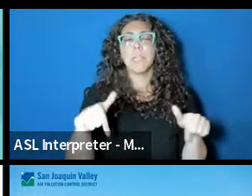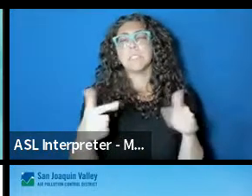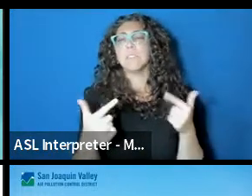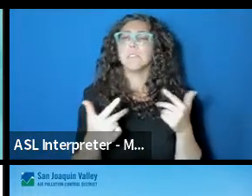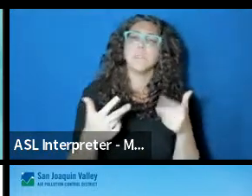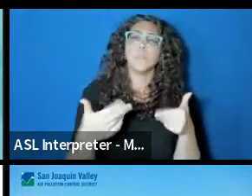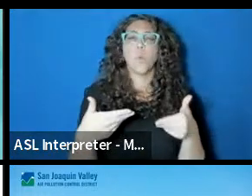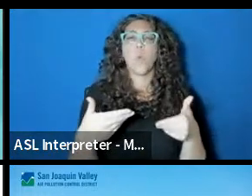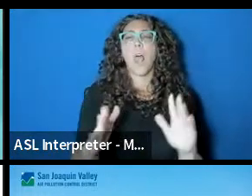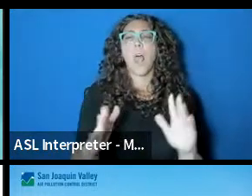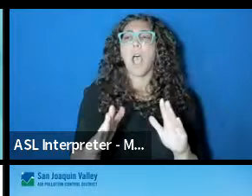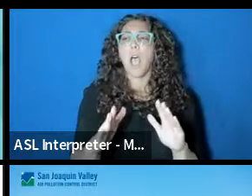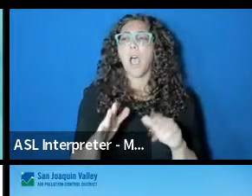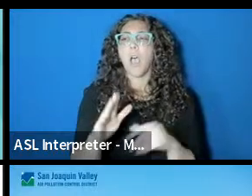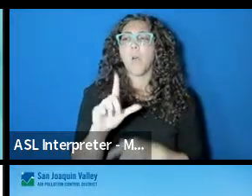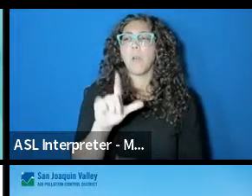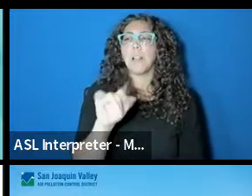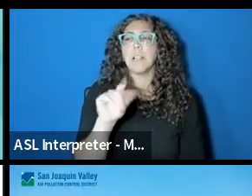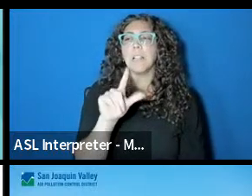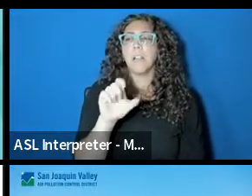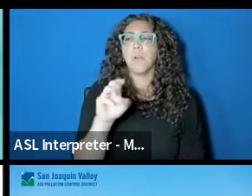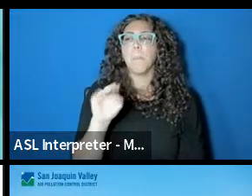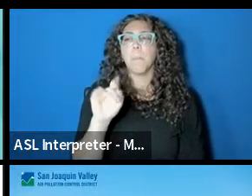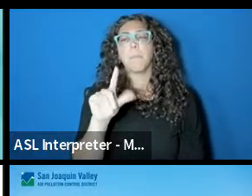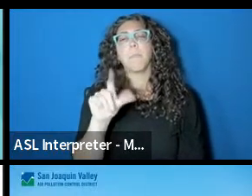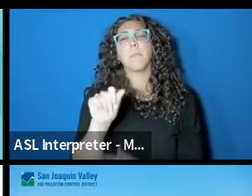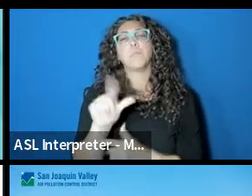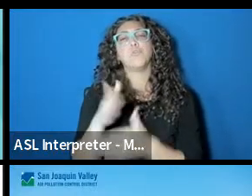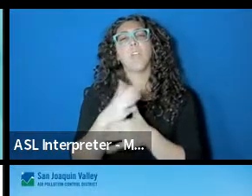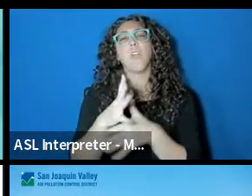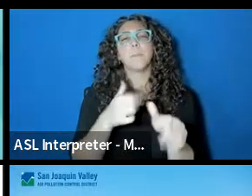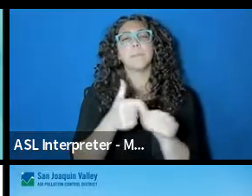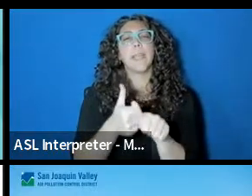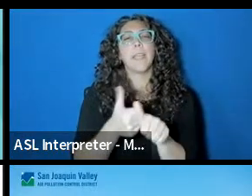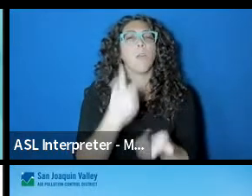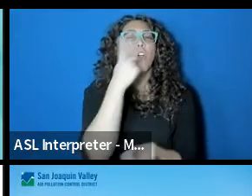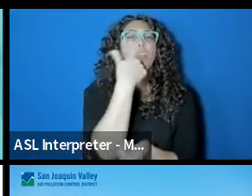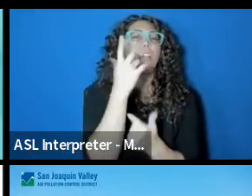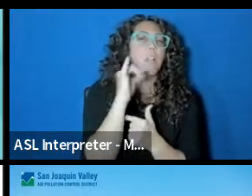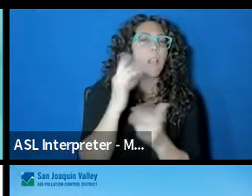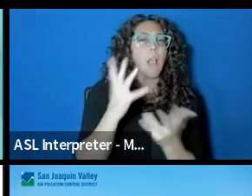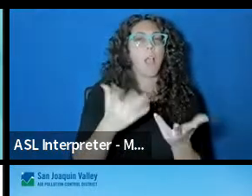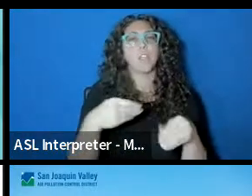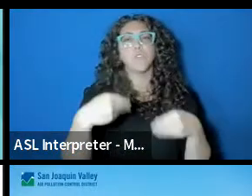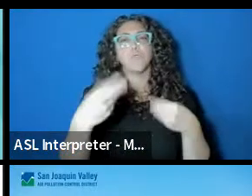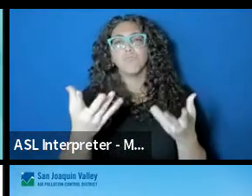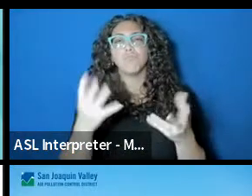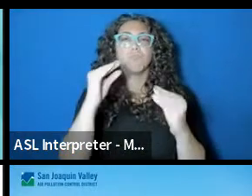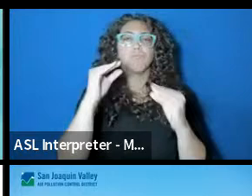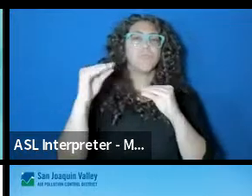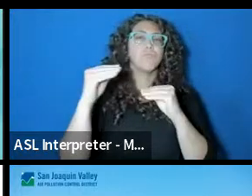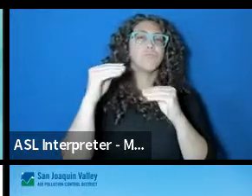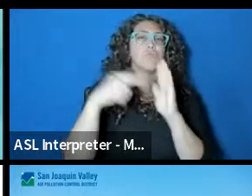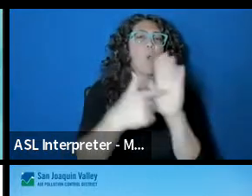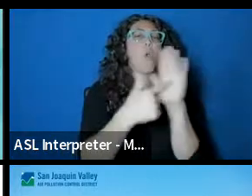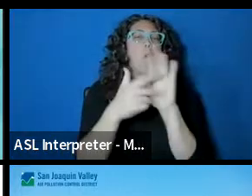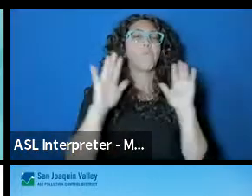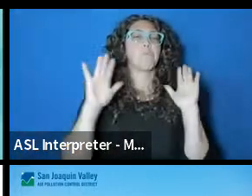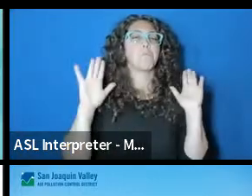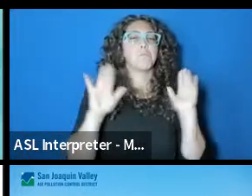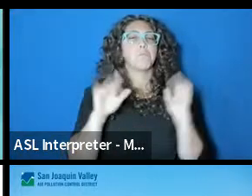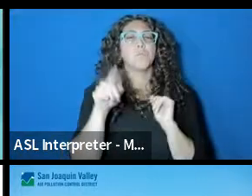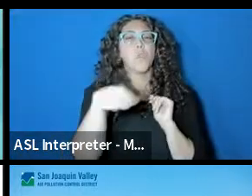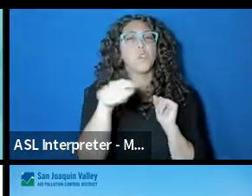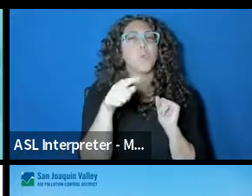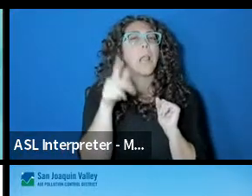Little Manila Rising to share an update with you all. So be in listening mode and curiosity